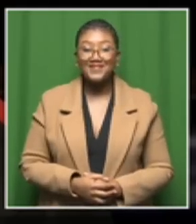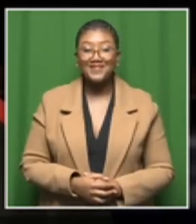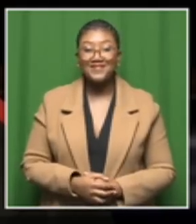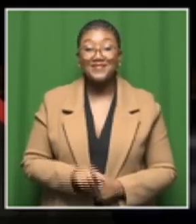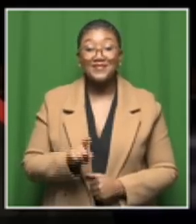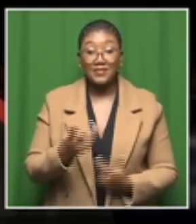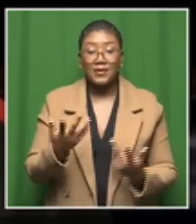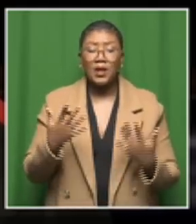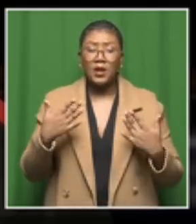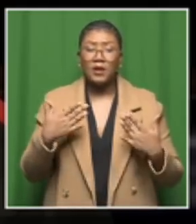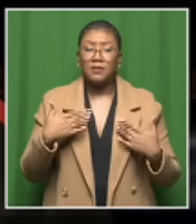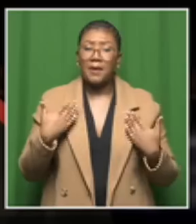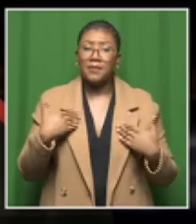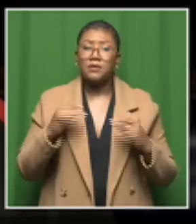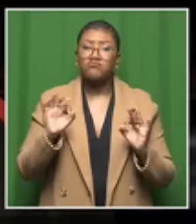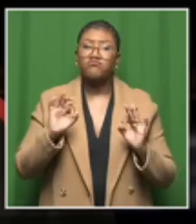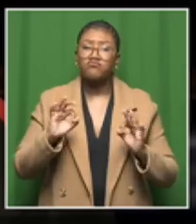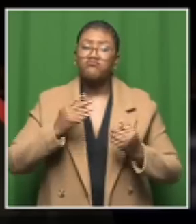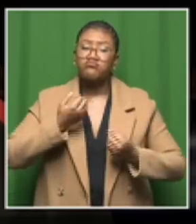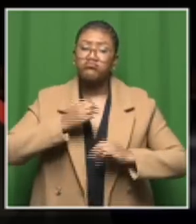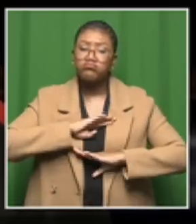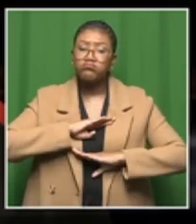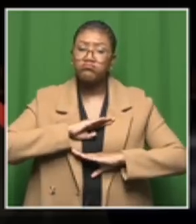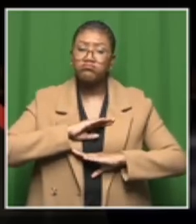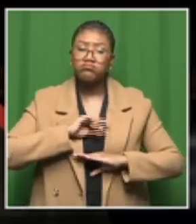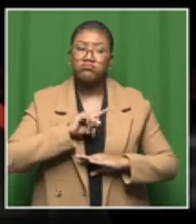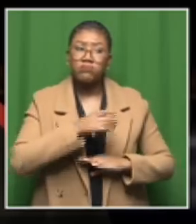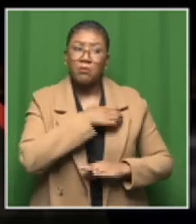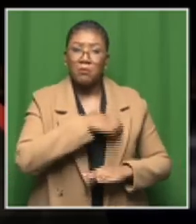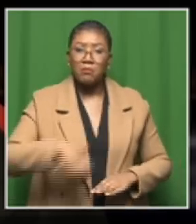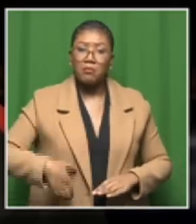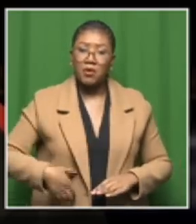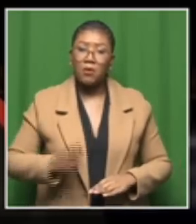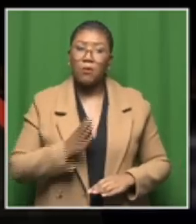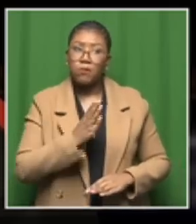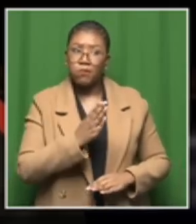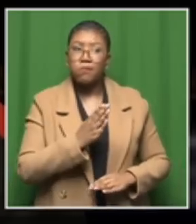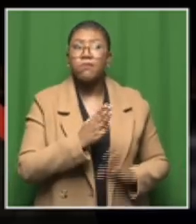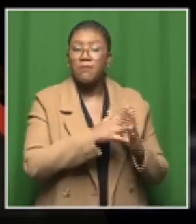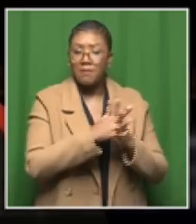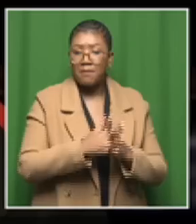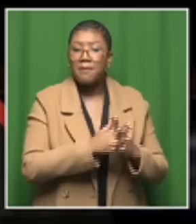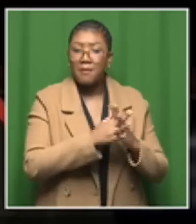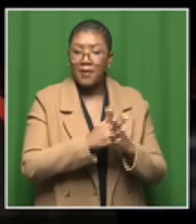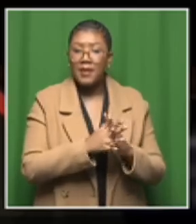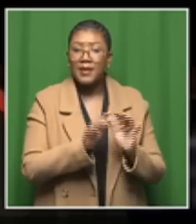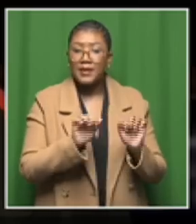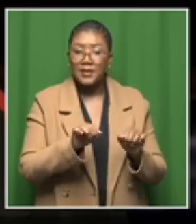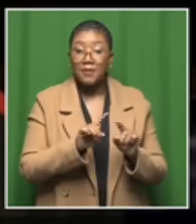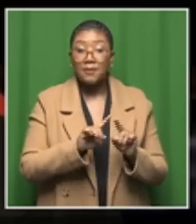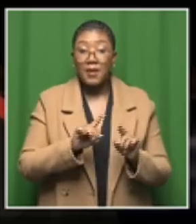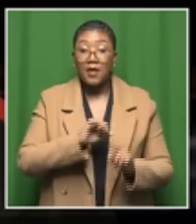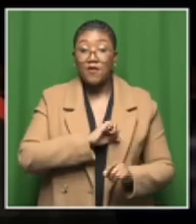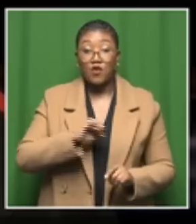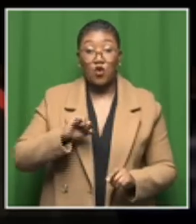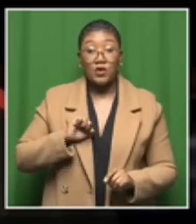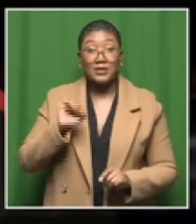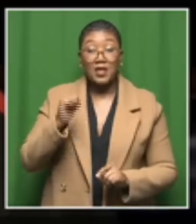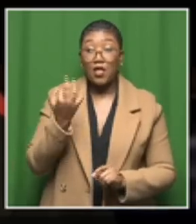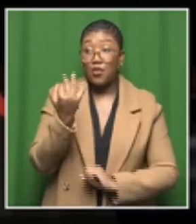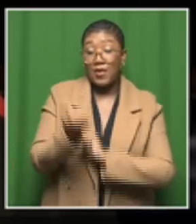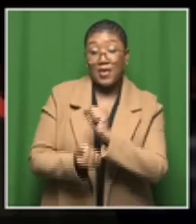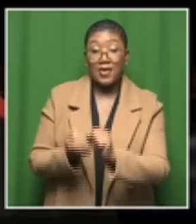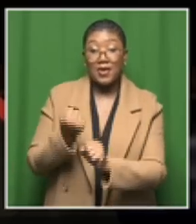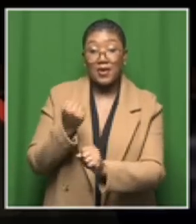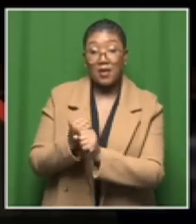that the President has gone there. It's an important task he's fulfilling. In fact, we've been working as Cosatu with government over the past 3 years